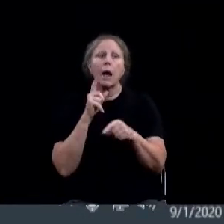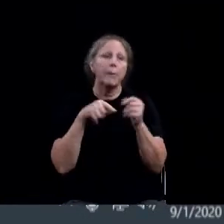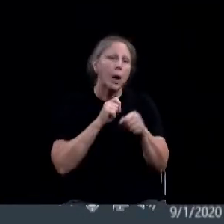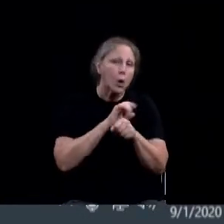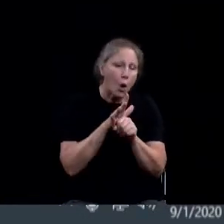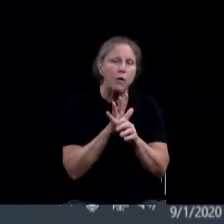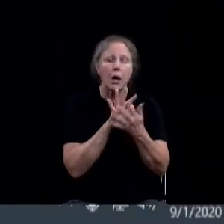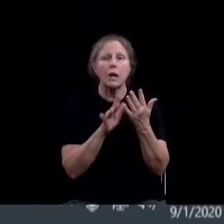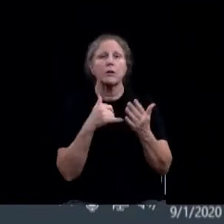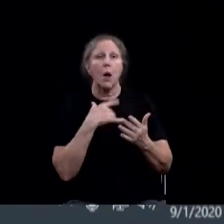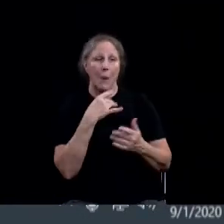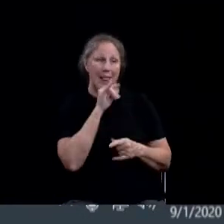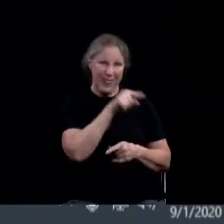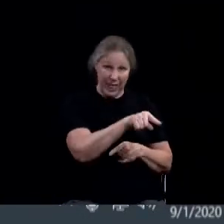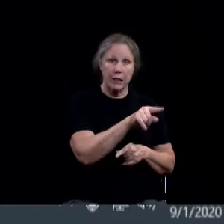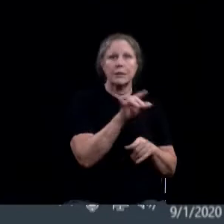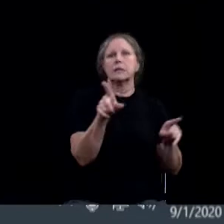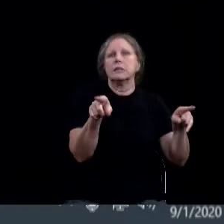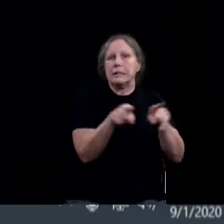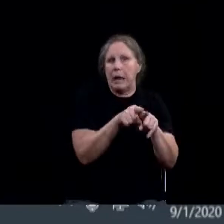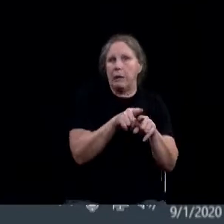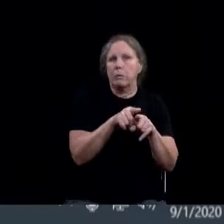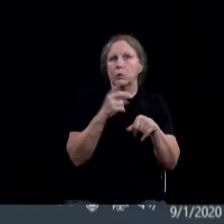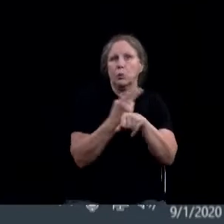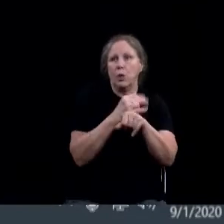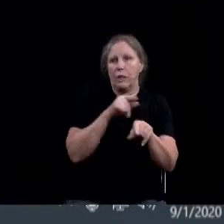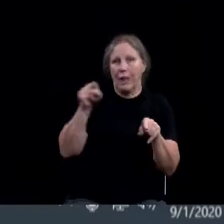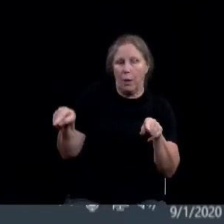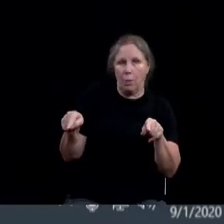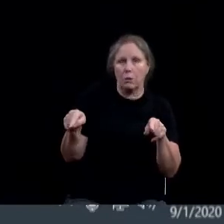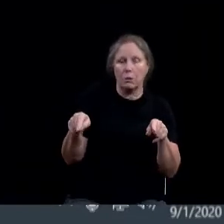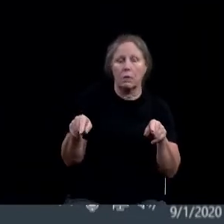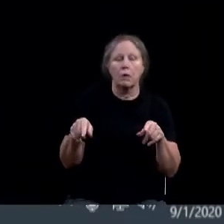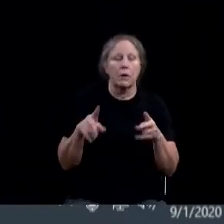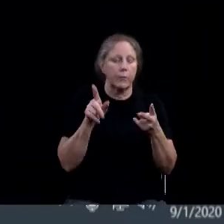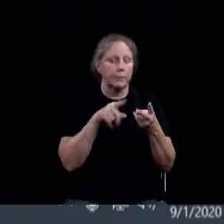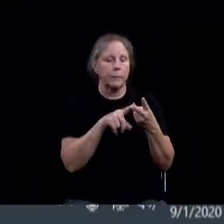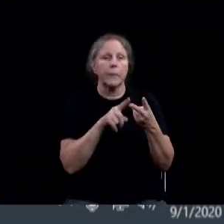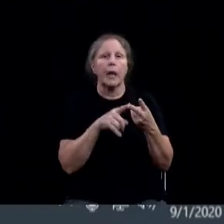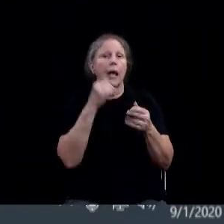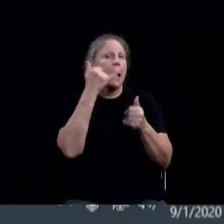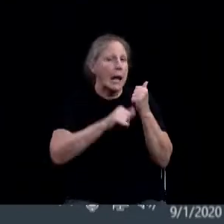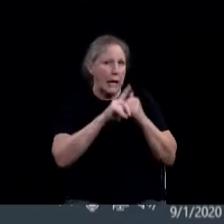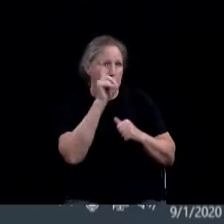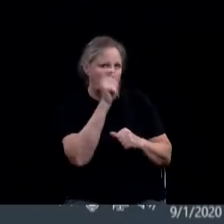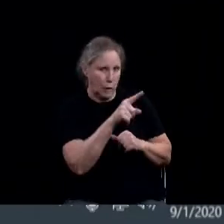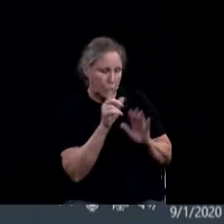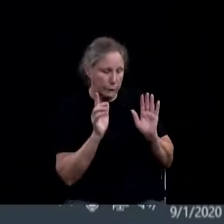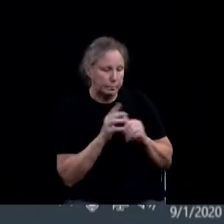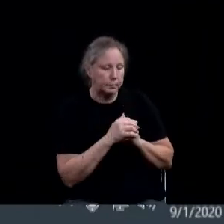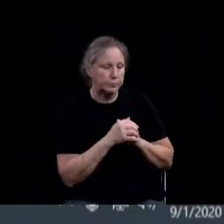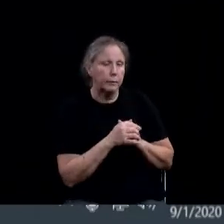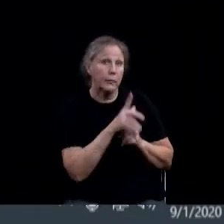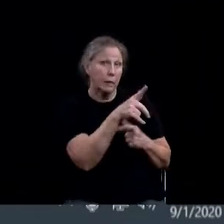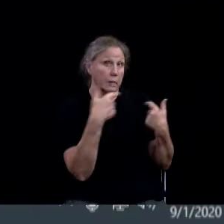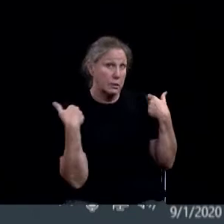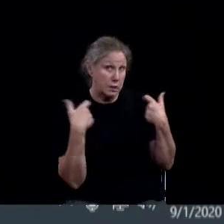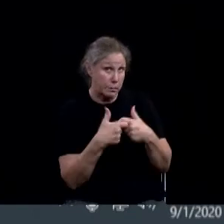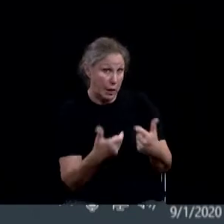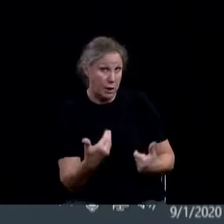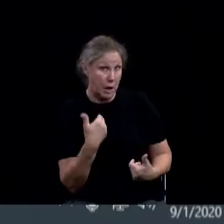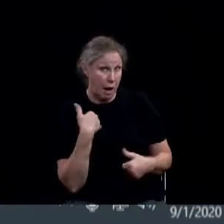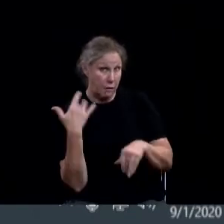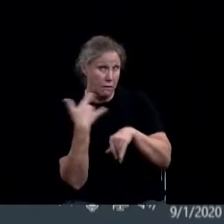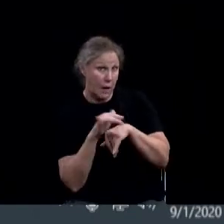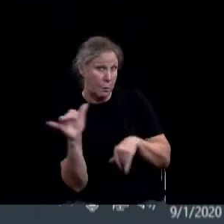code enforcement as well. And then the last question that I have, is there a Spanish version to this site as well? No, but we do have a